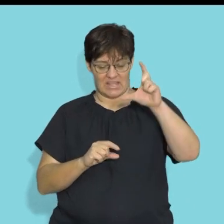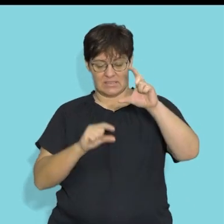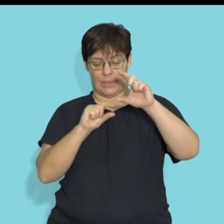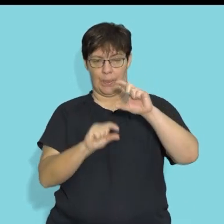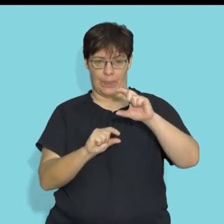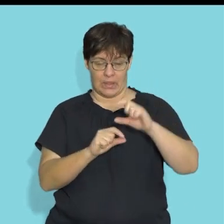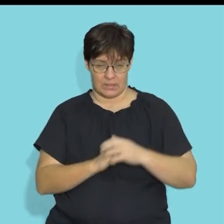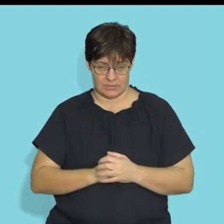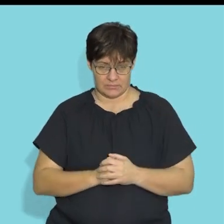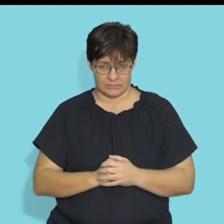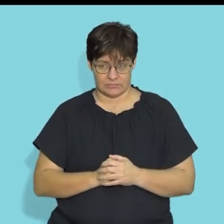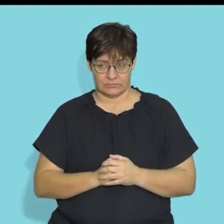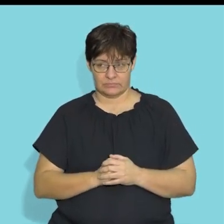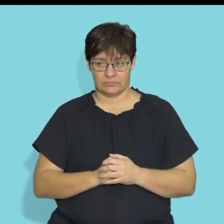denominator,